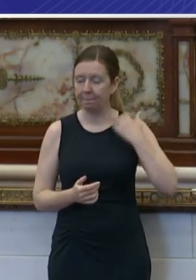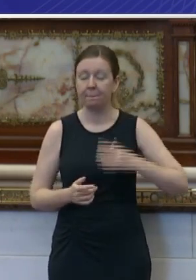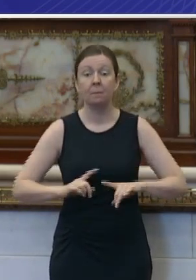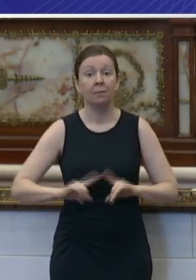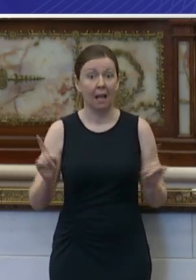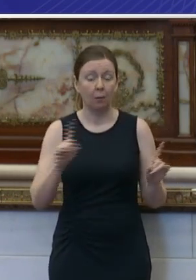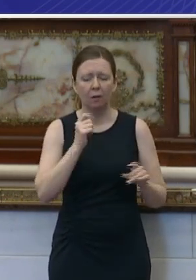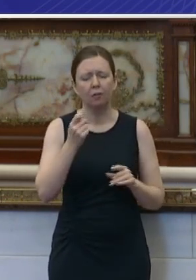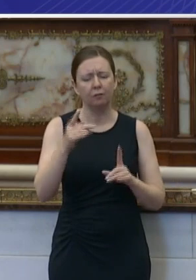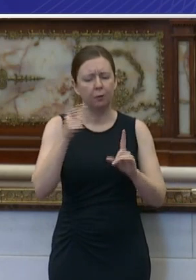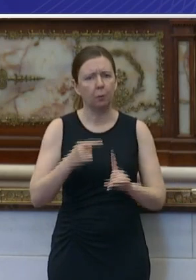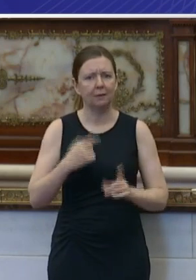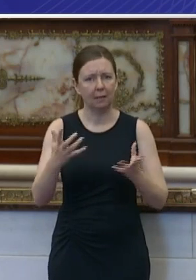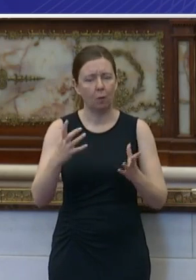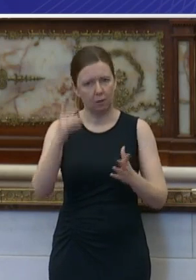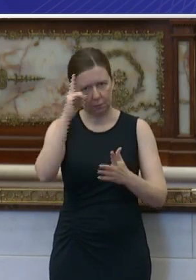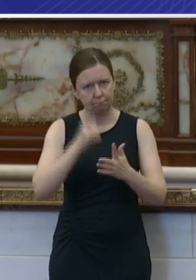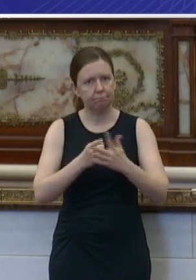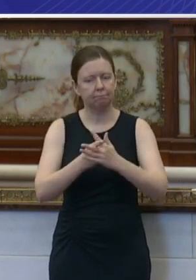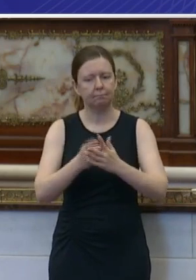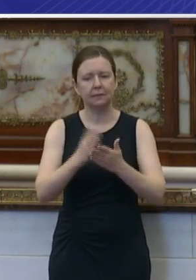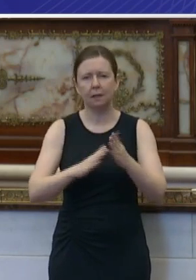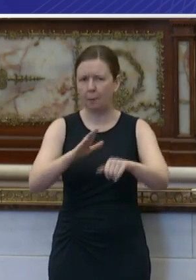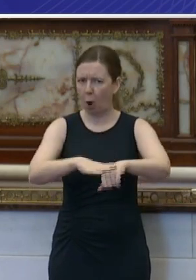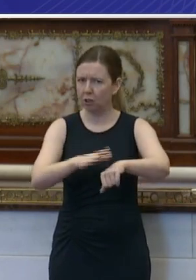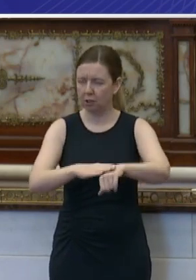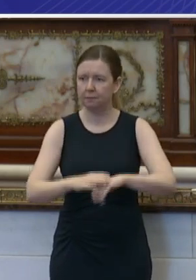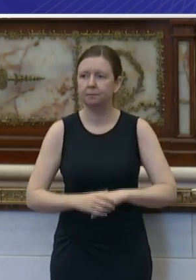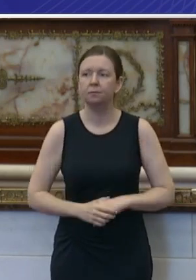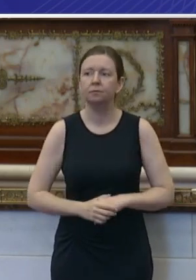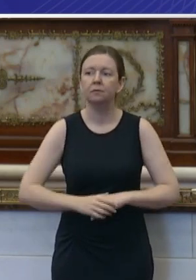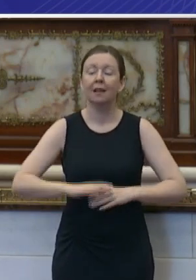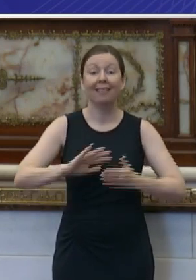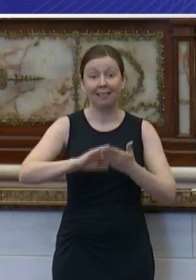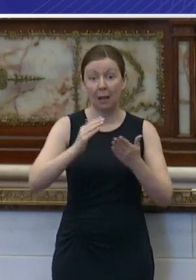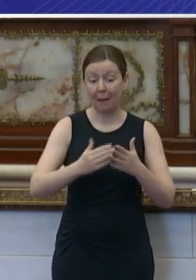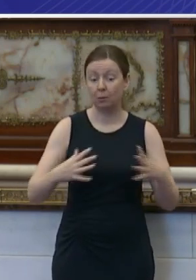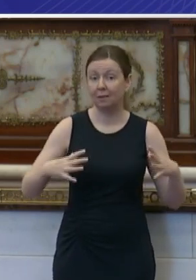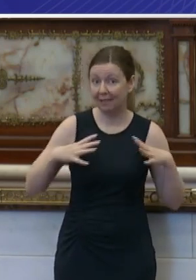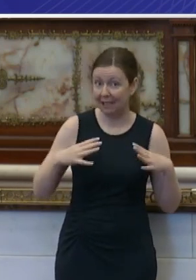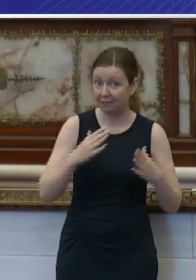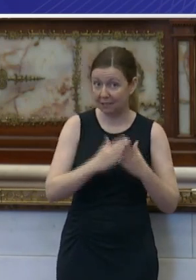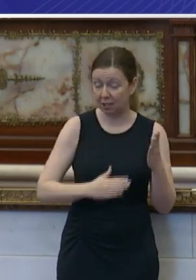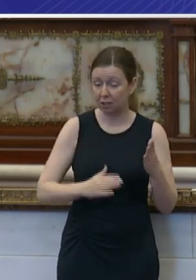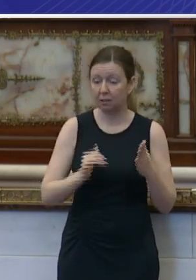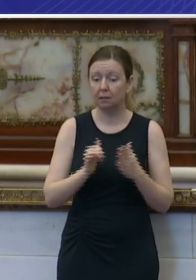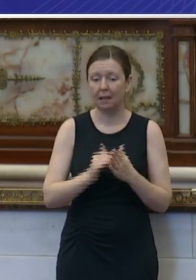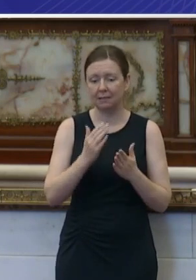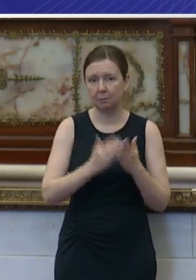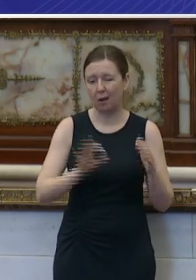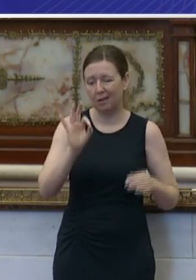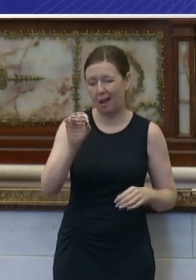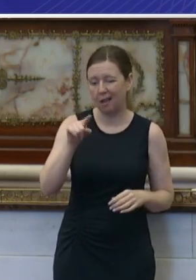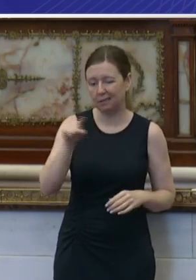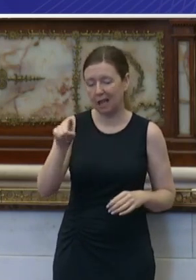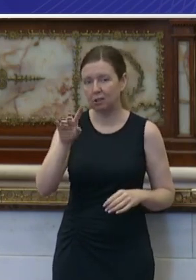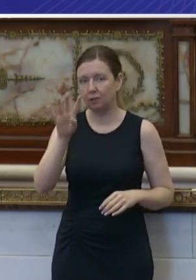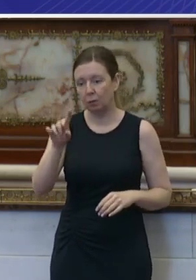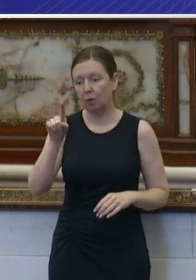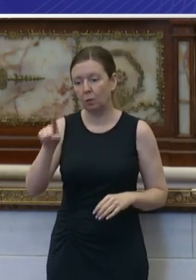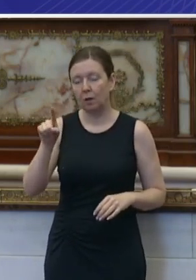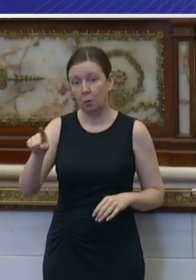However, there are a few points that I want to provide some caution on under the amount of leave section, which is Part